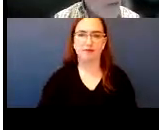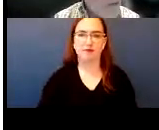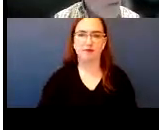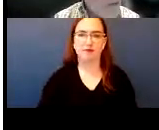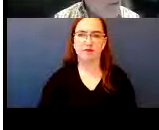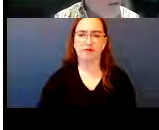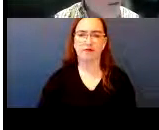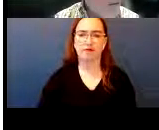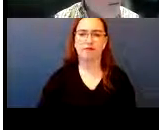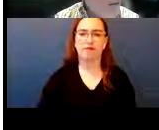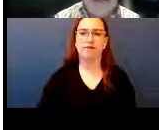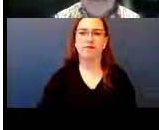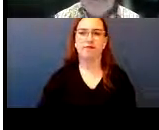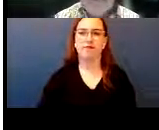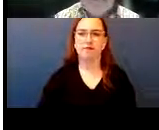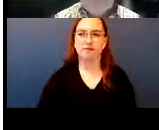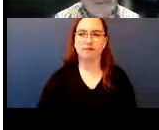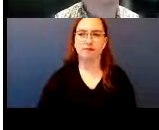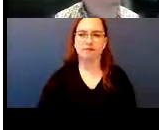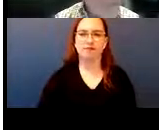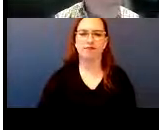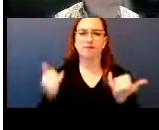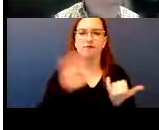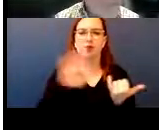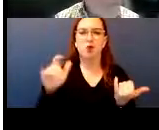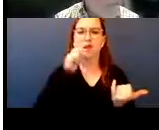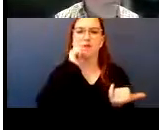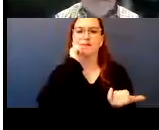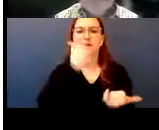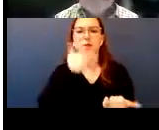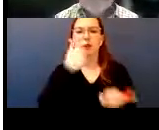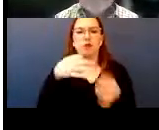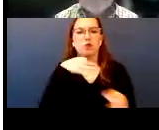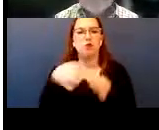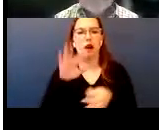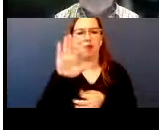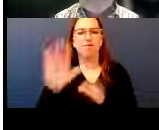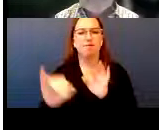And now, if you would, what race, ethnicity best describes you?